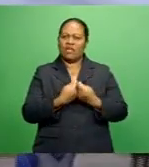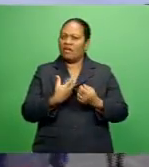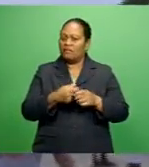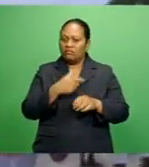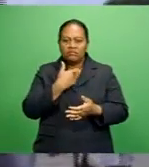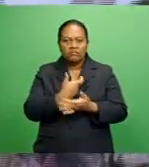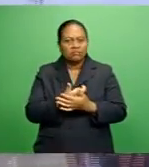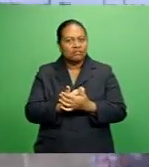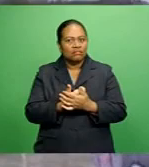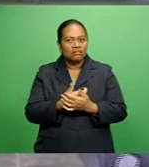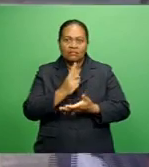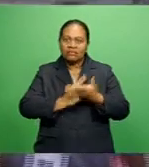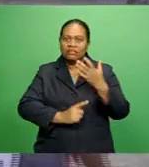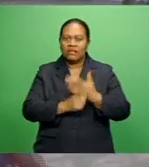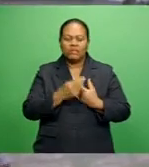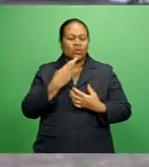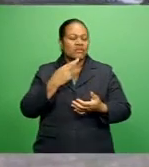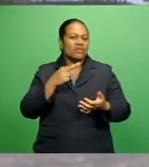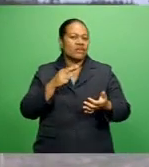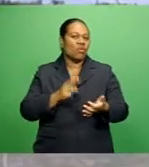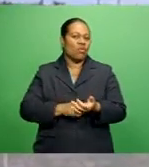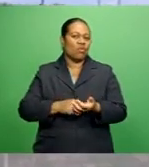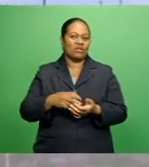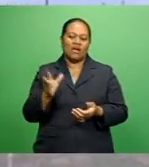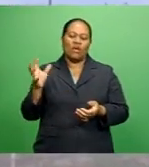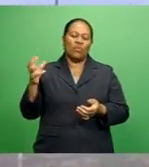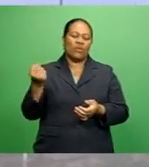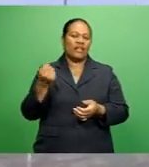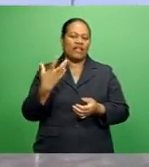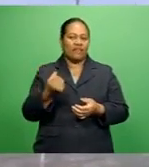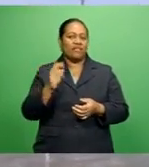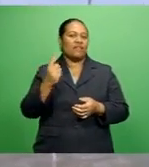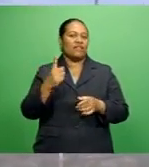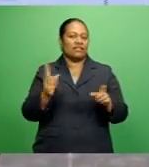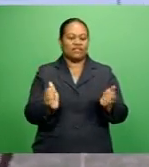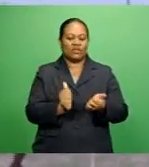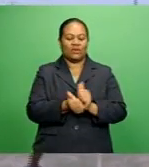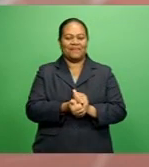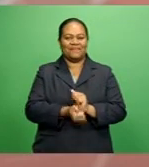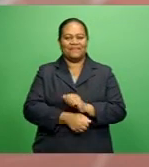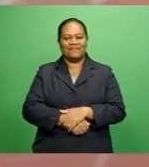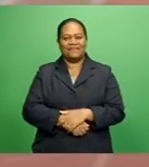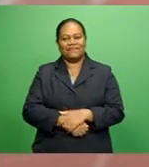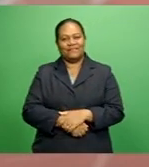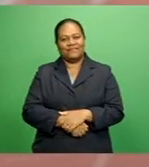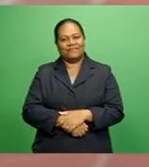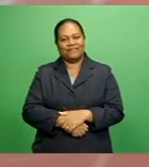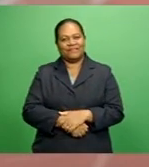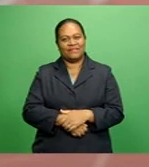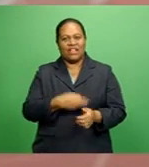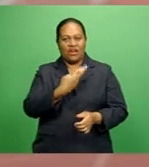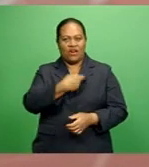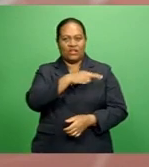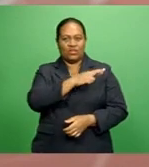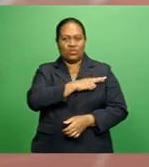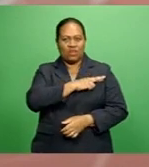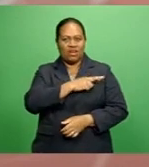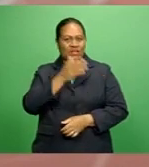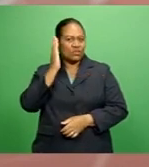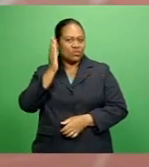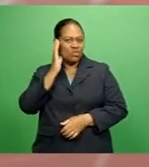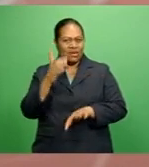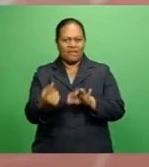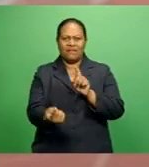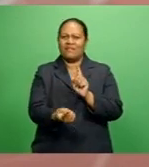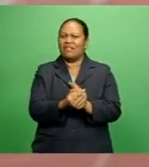so far, recording wins in their first matches. Talima Terkula, FBC Sports. Rattusukuna Memorial School is